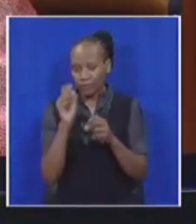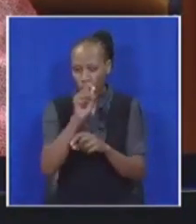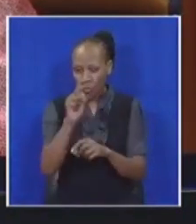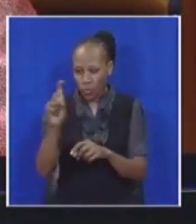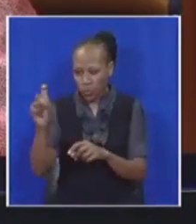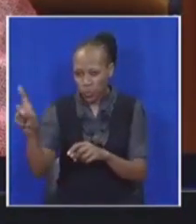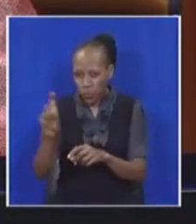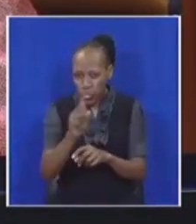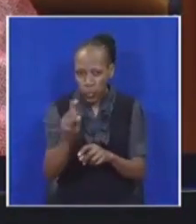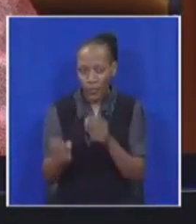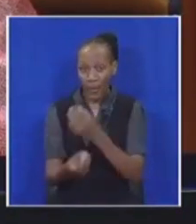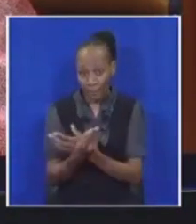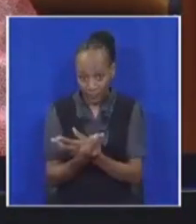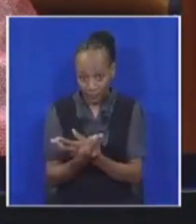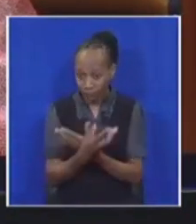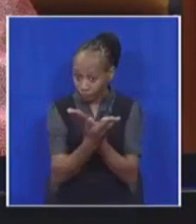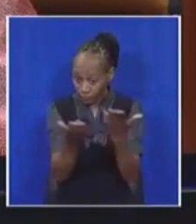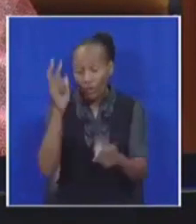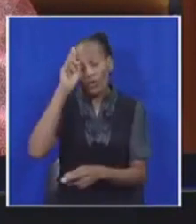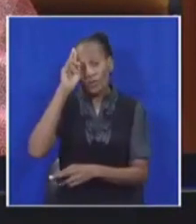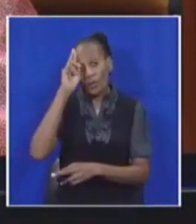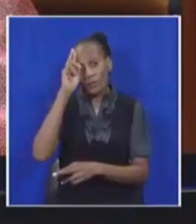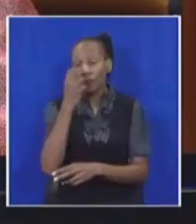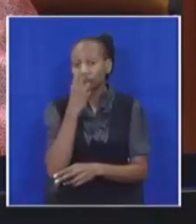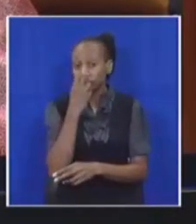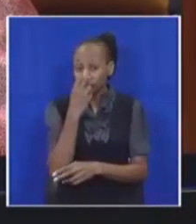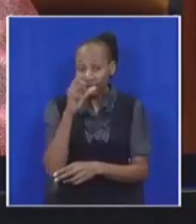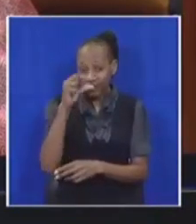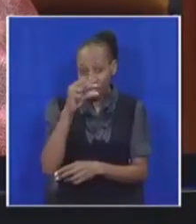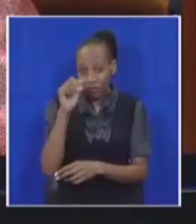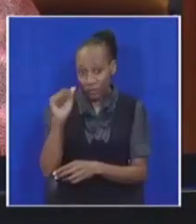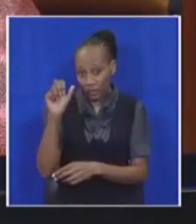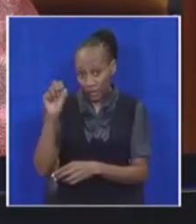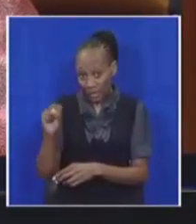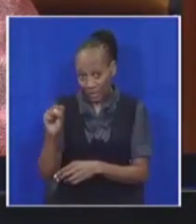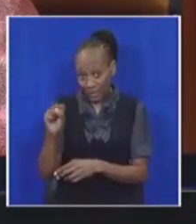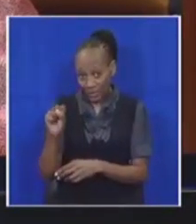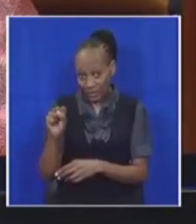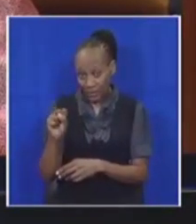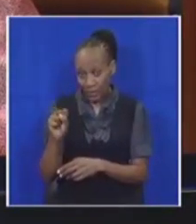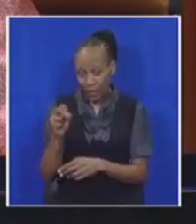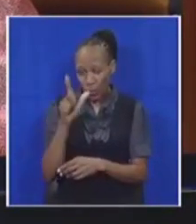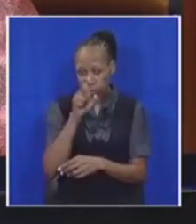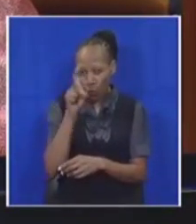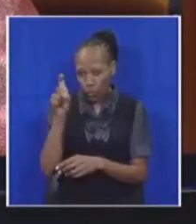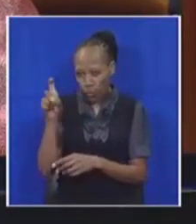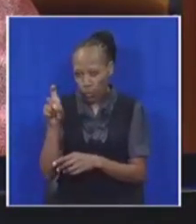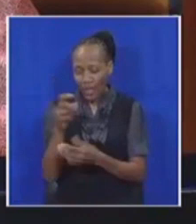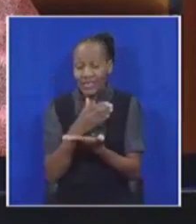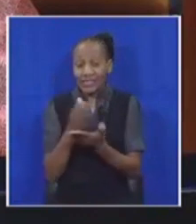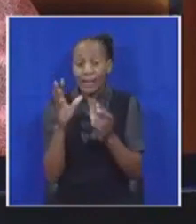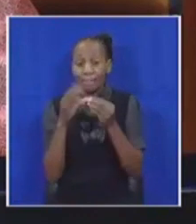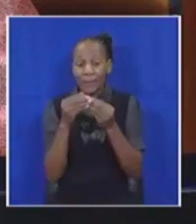Honorable members will remember that guests in the public gallery and some members were affected by